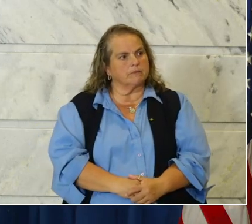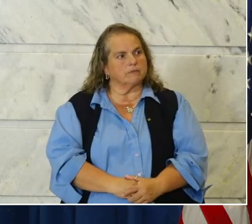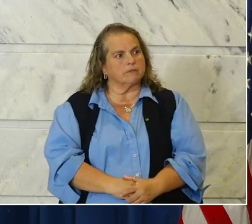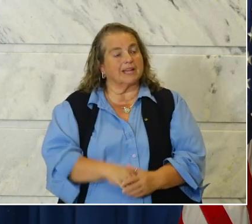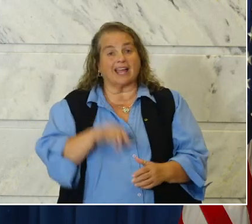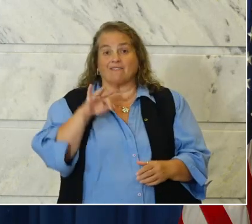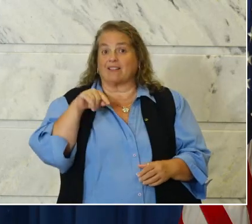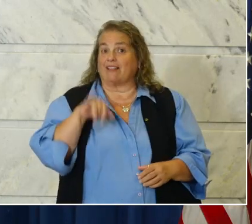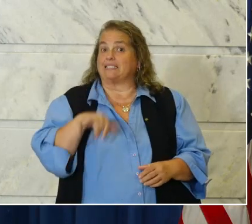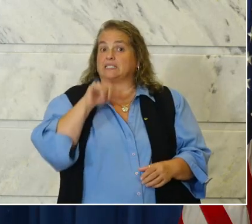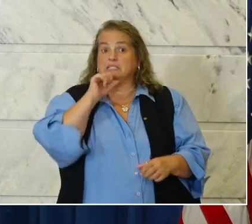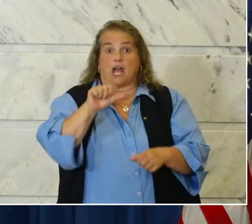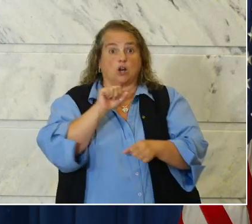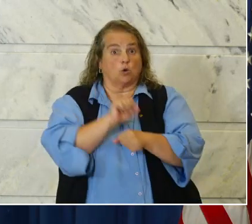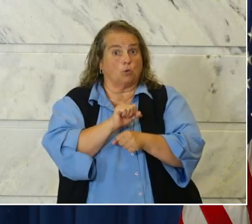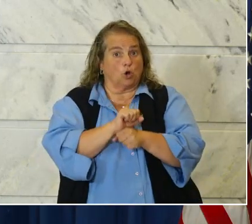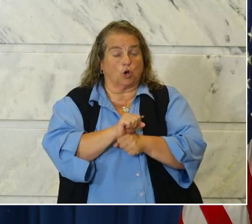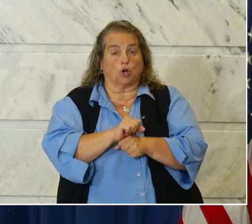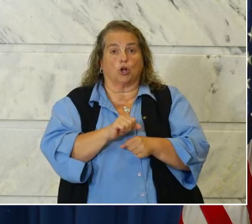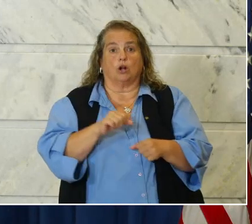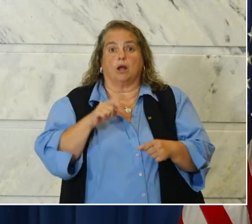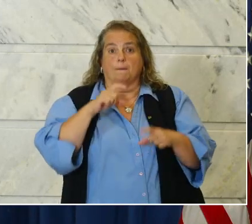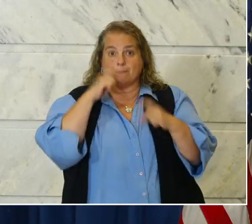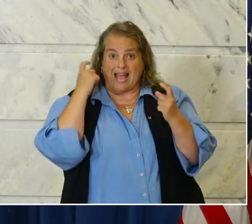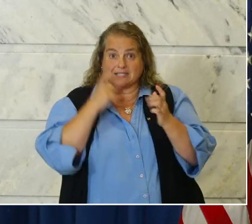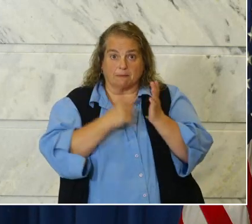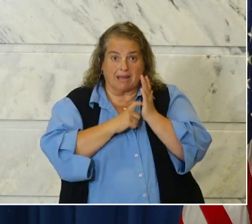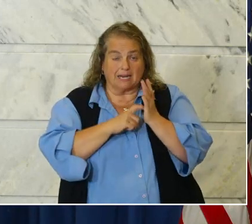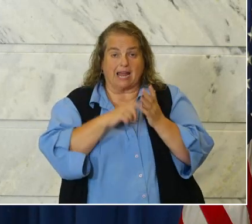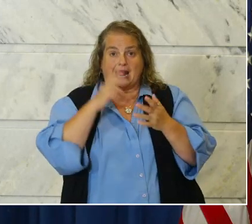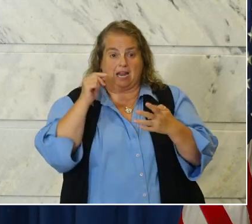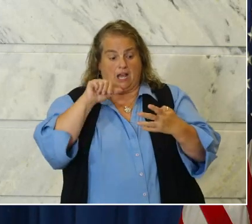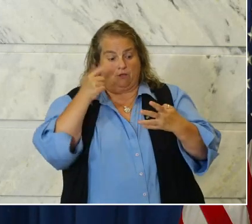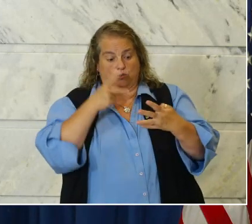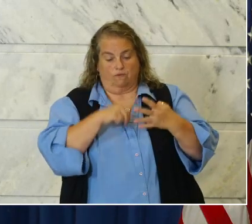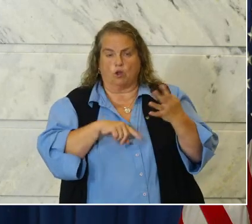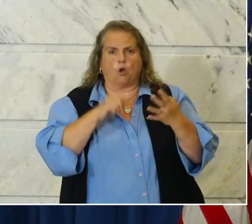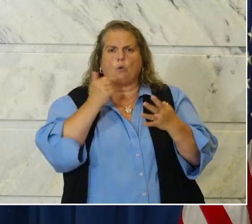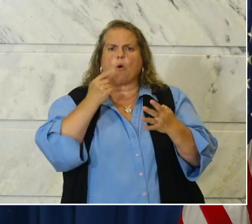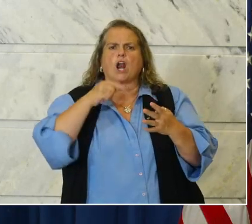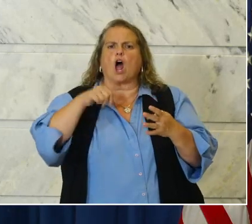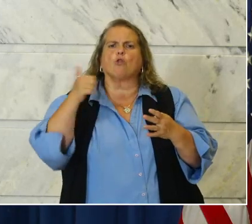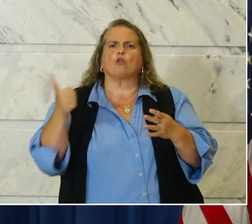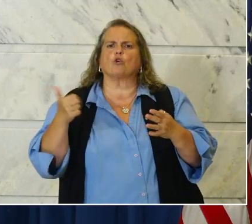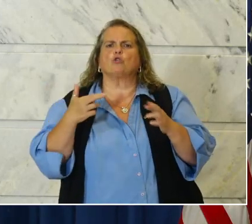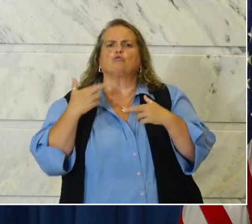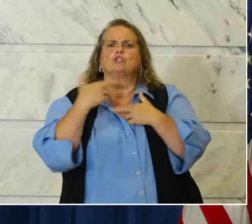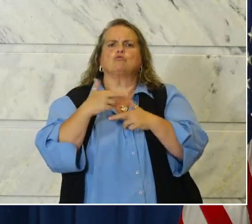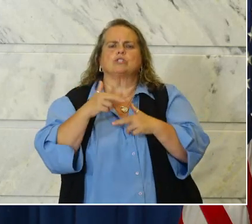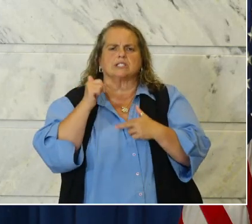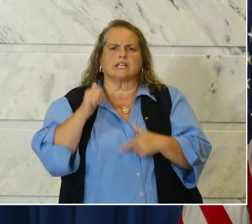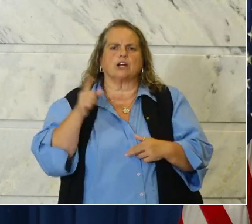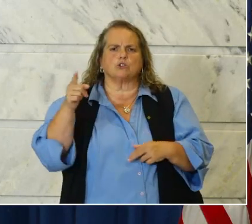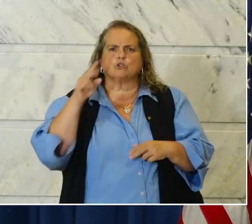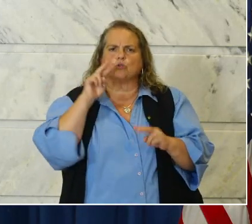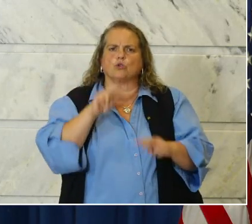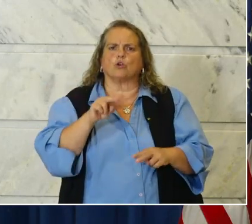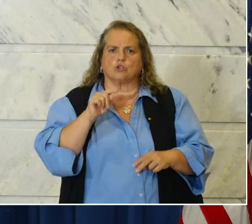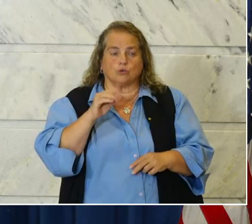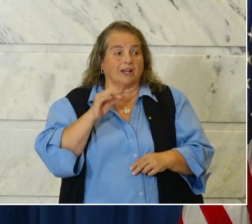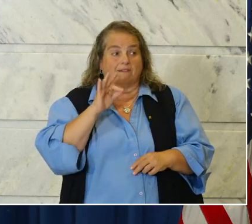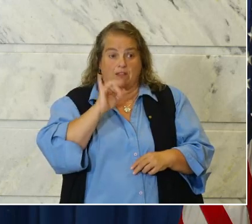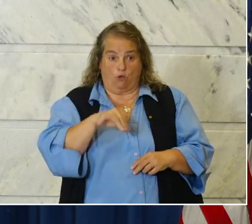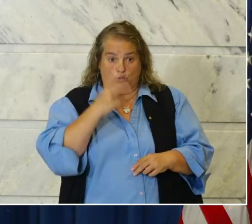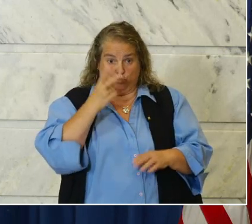These 2 steps in the mask mandate, what are you going to do? What sort of closures or restrictions are you looking at that point? If these